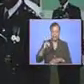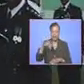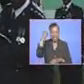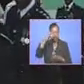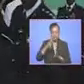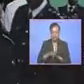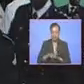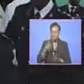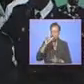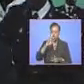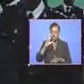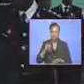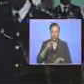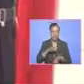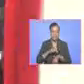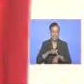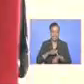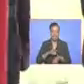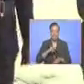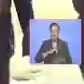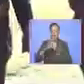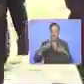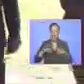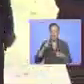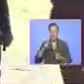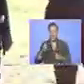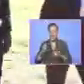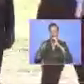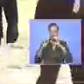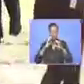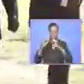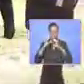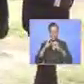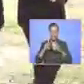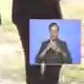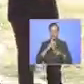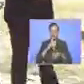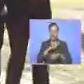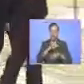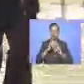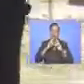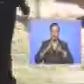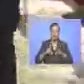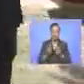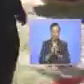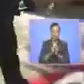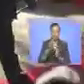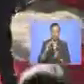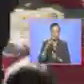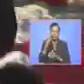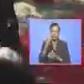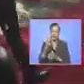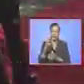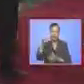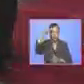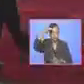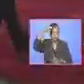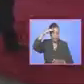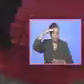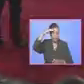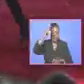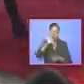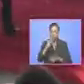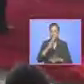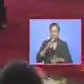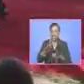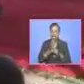do I recall having any conversations privately or publicly with any of those three Prime Ministers where I perceived any disrespect